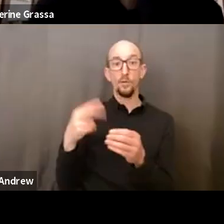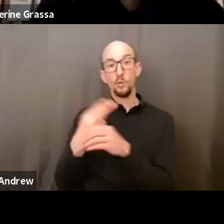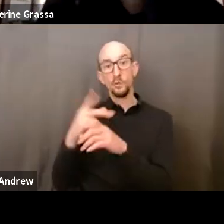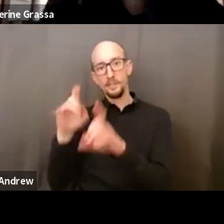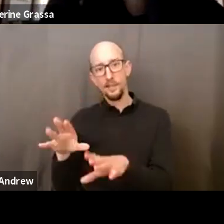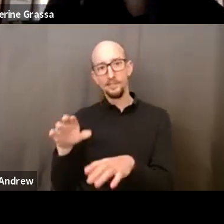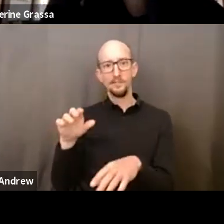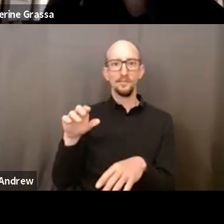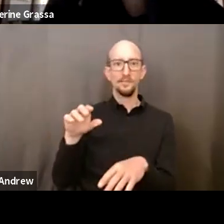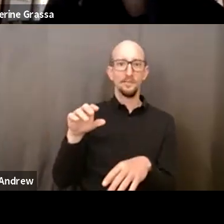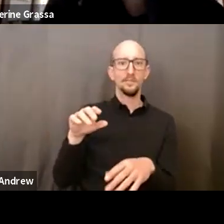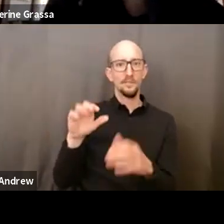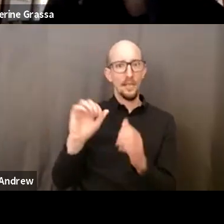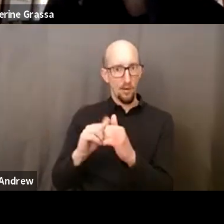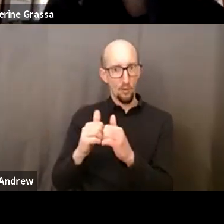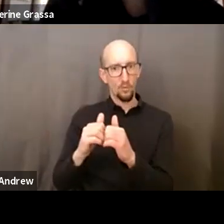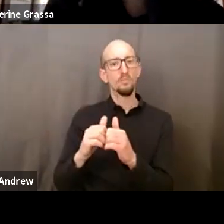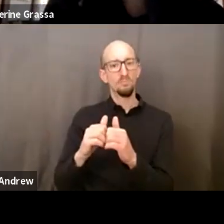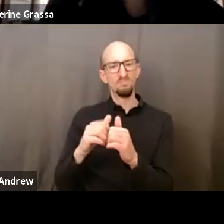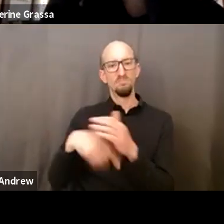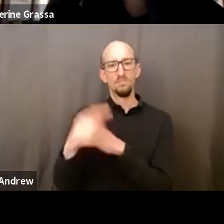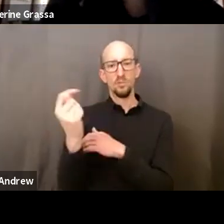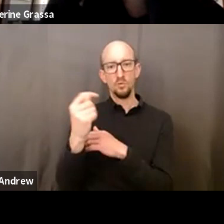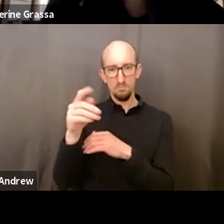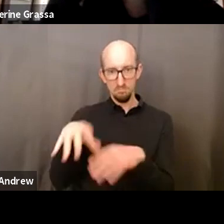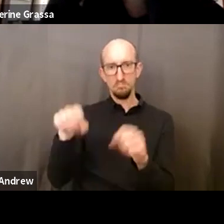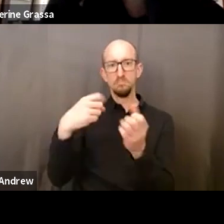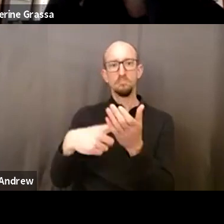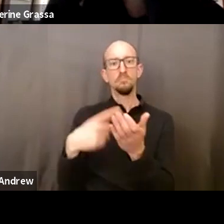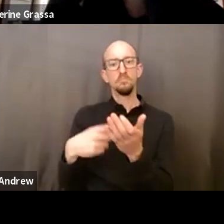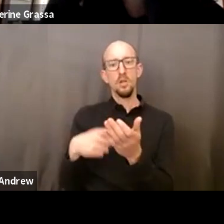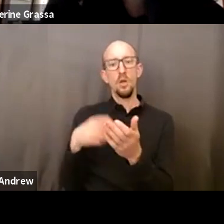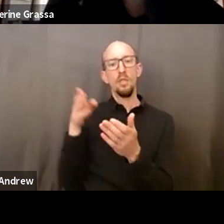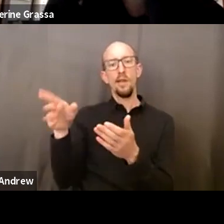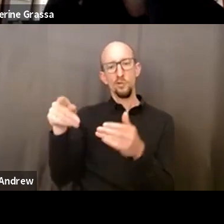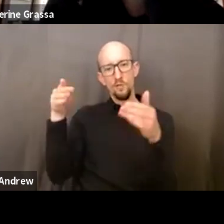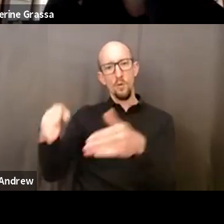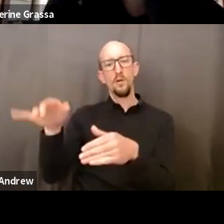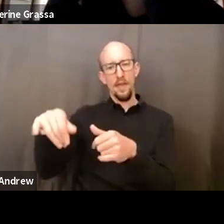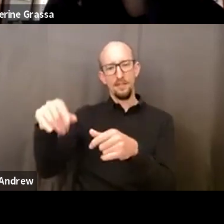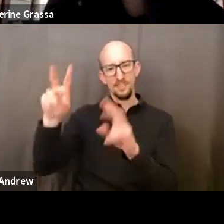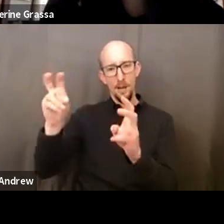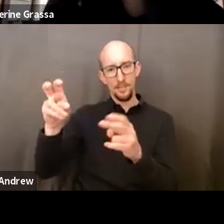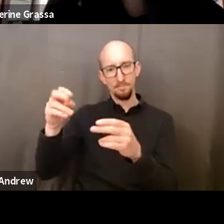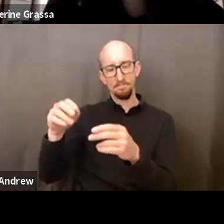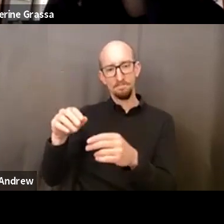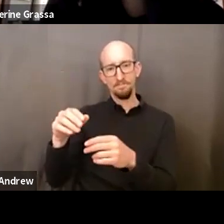Tuesday. And let's just spend the majority of our time there, so that we can